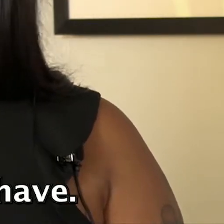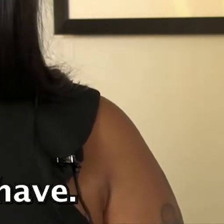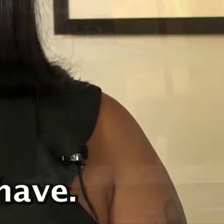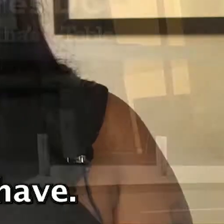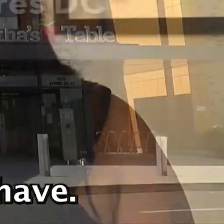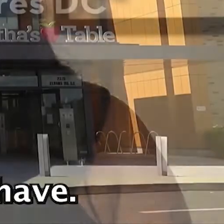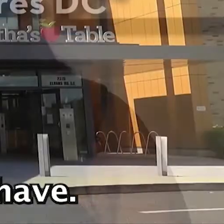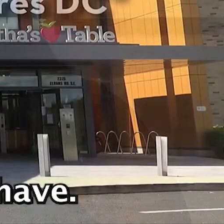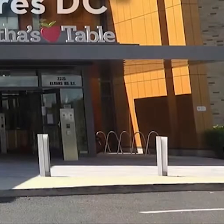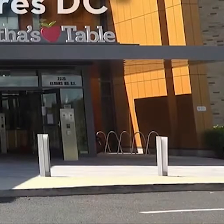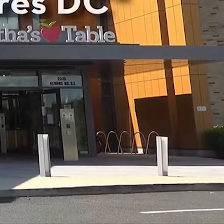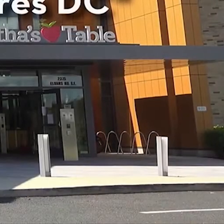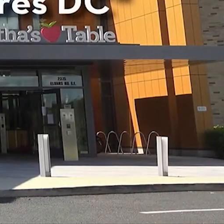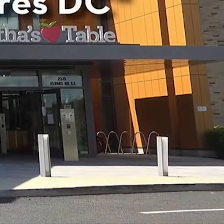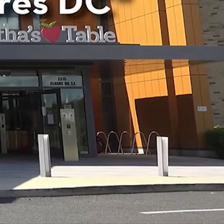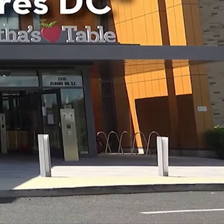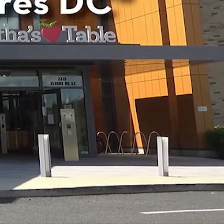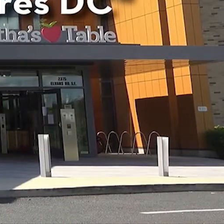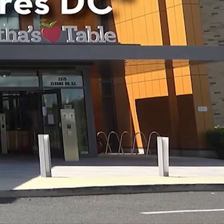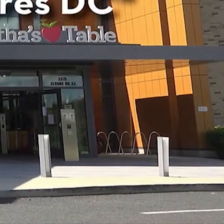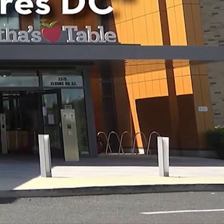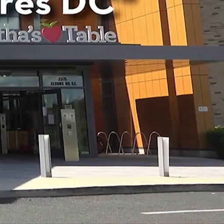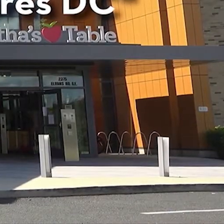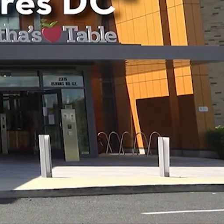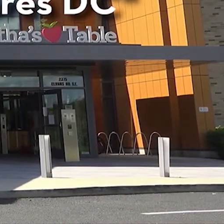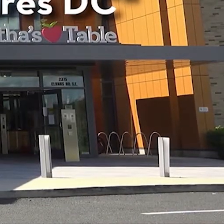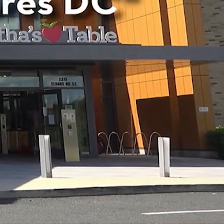and career goals that they have.